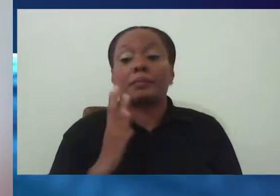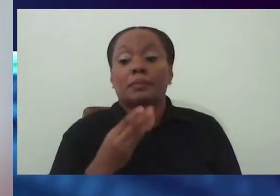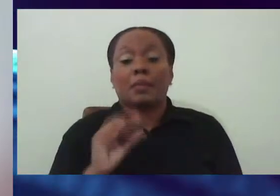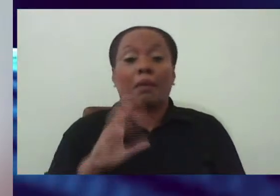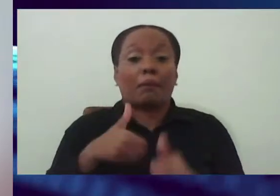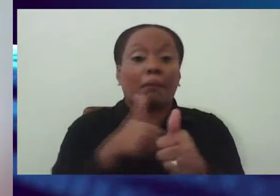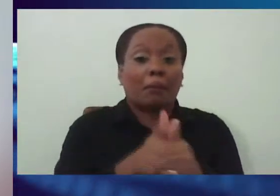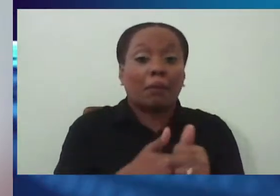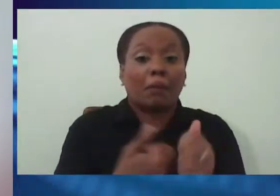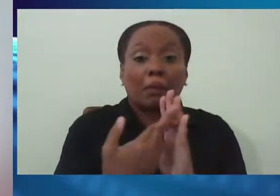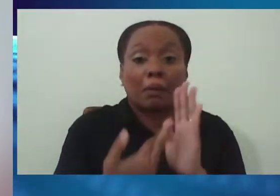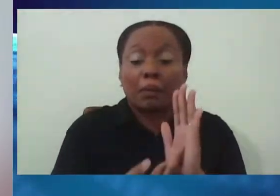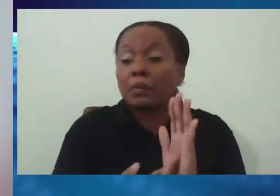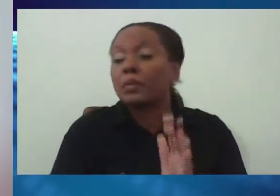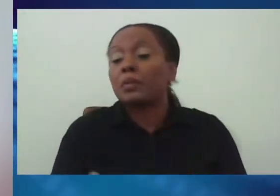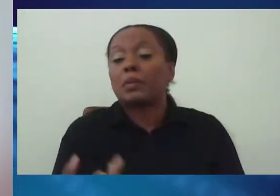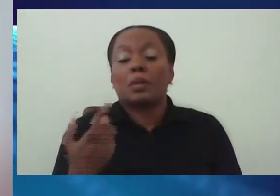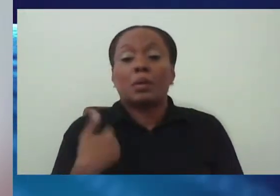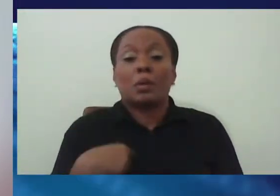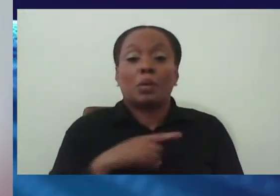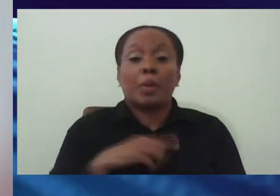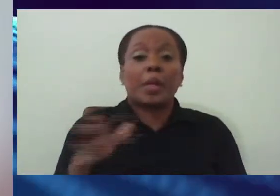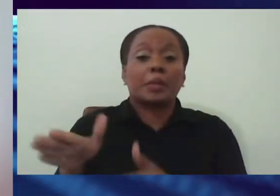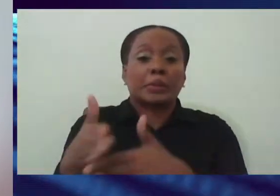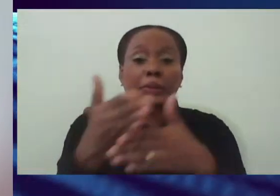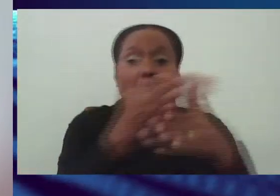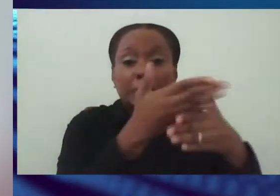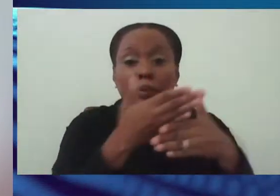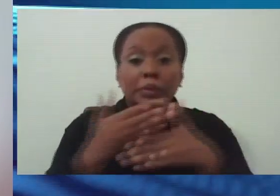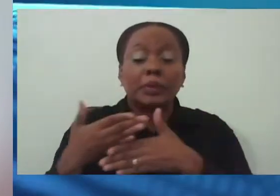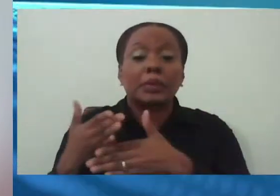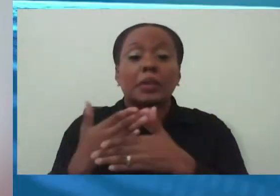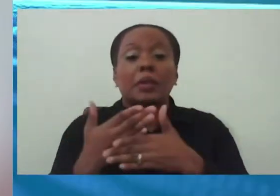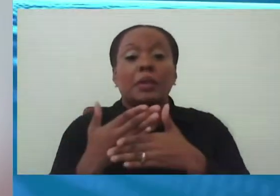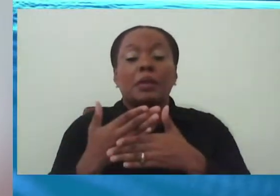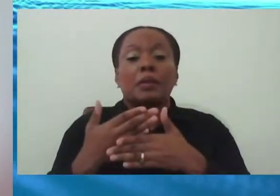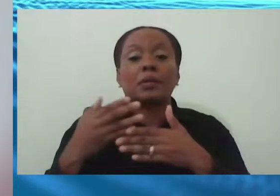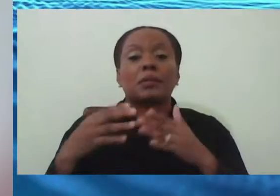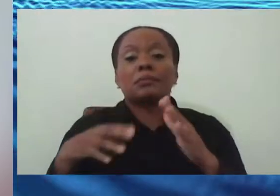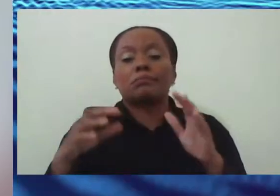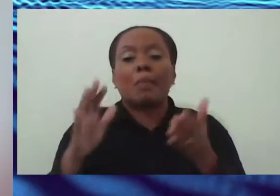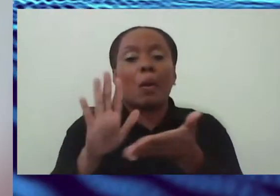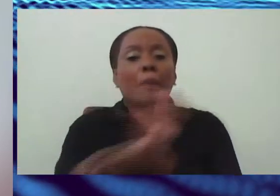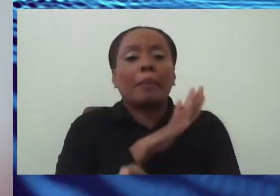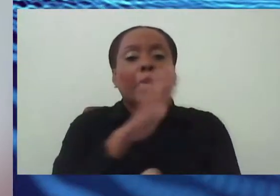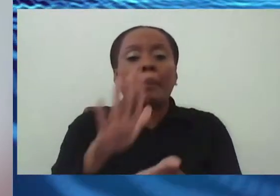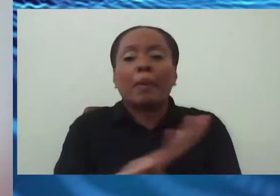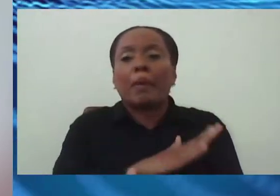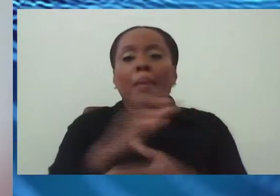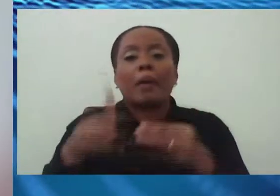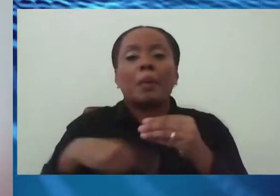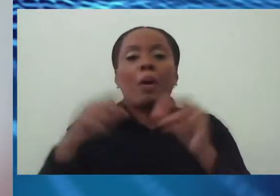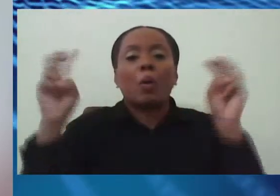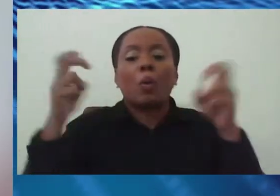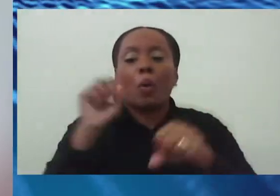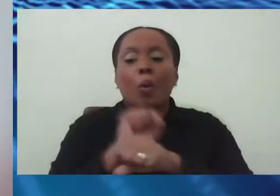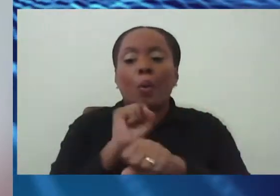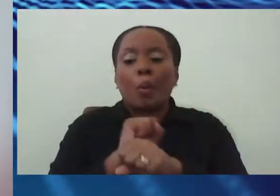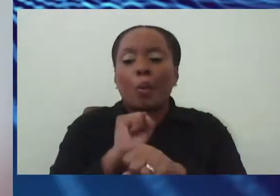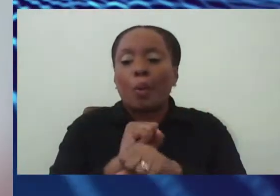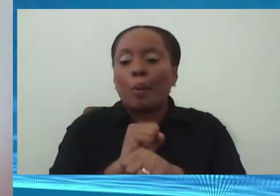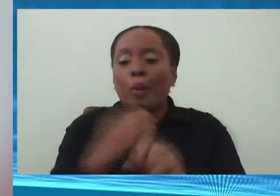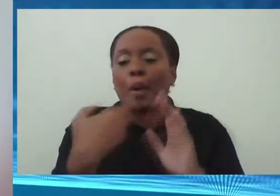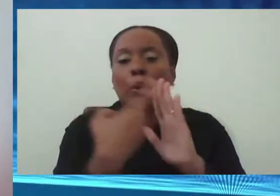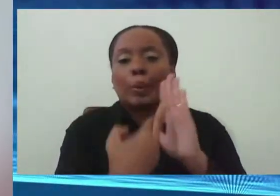we would have shared the workplace guidance document with the Ministry of Labour. We would have shared it with GIS as